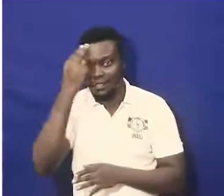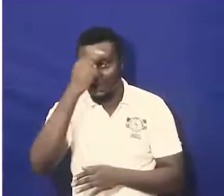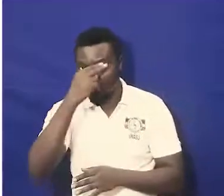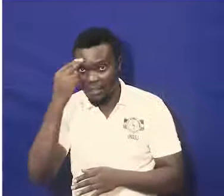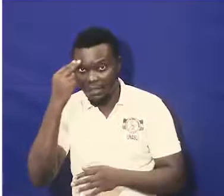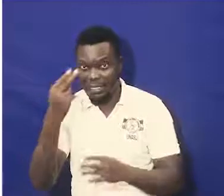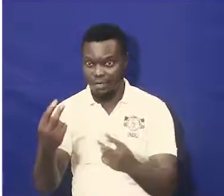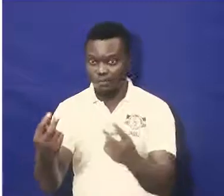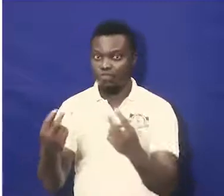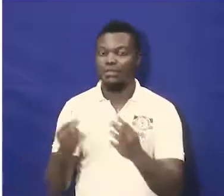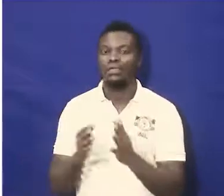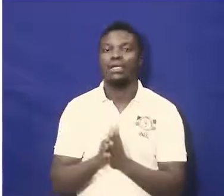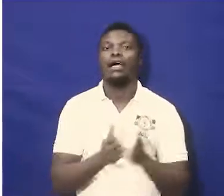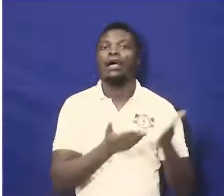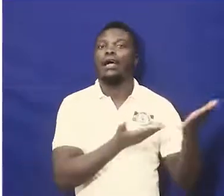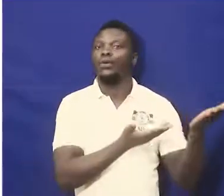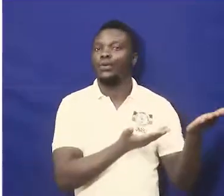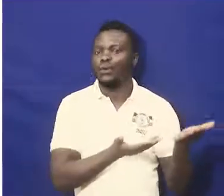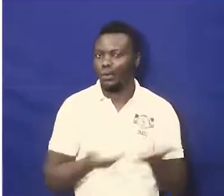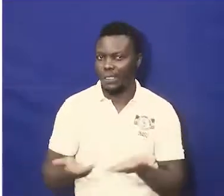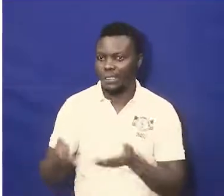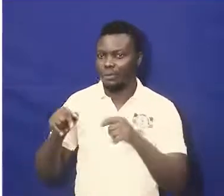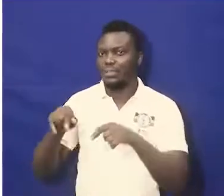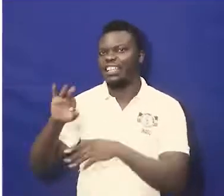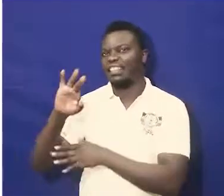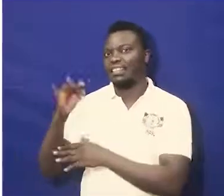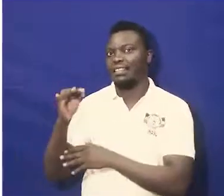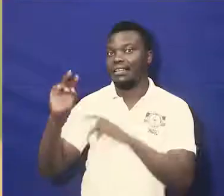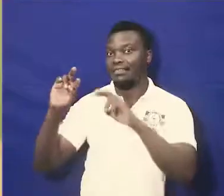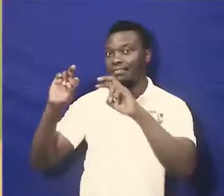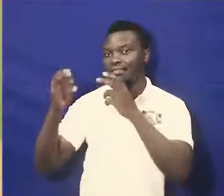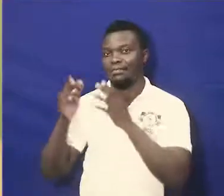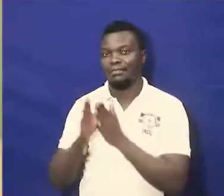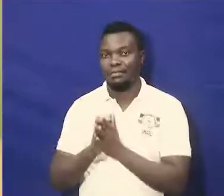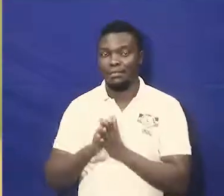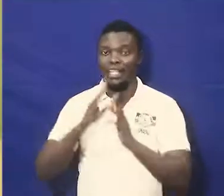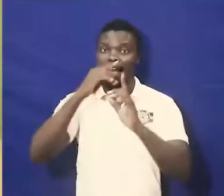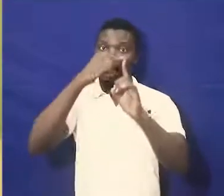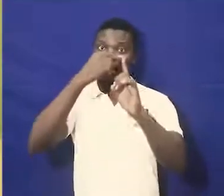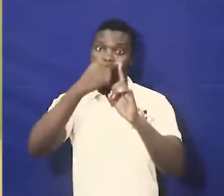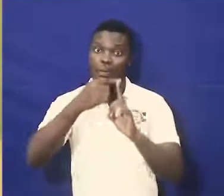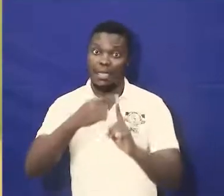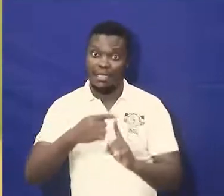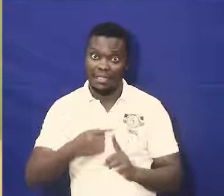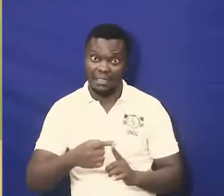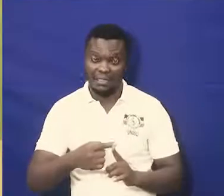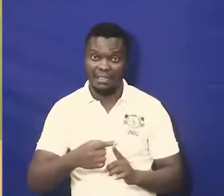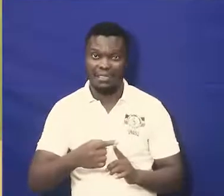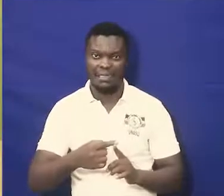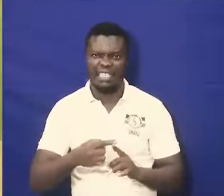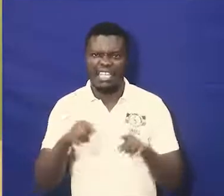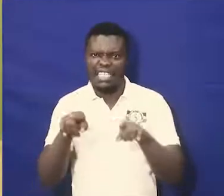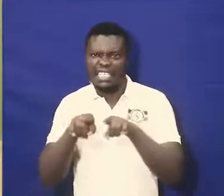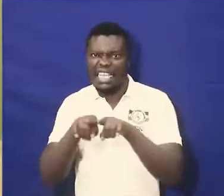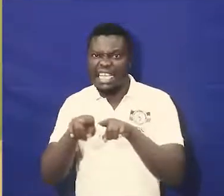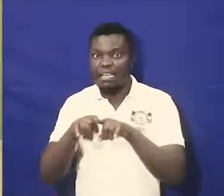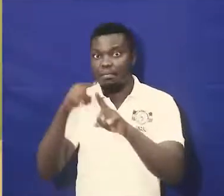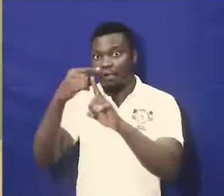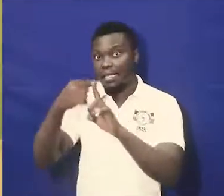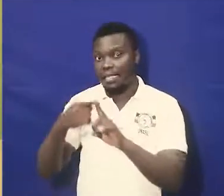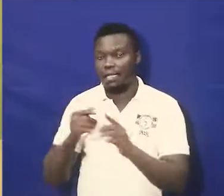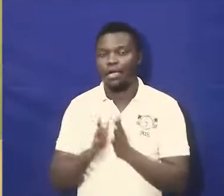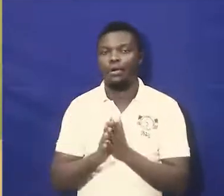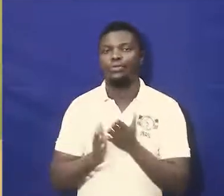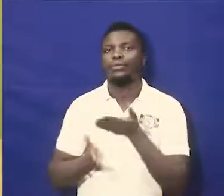Welcome to the third lesson in business arithmetic, part of mathematics. My name